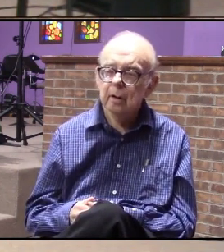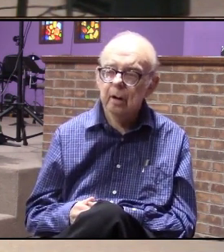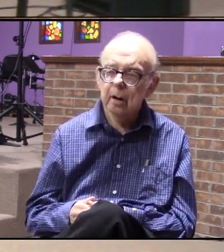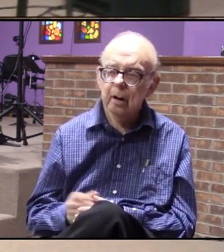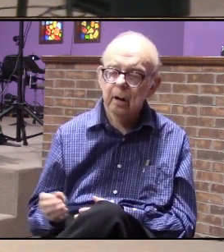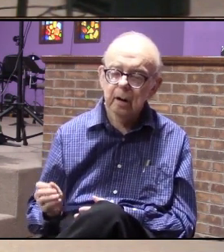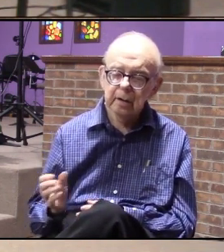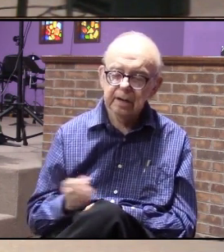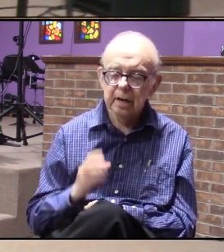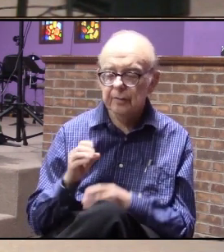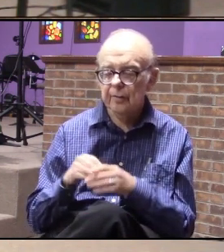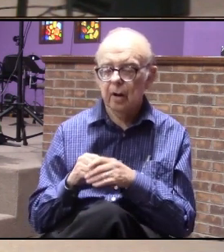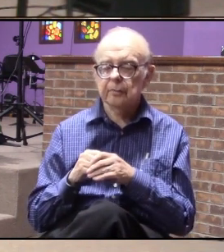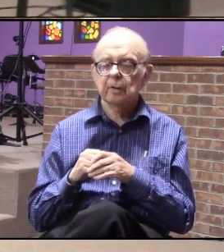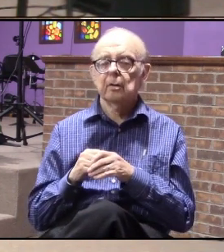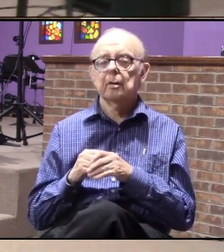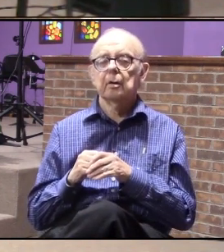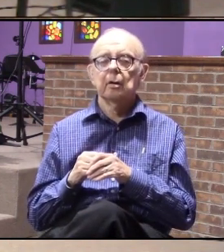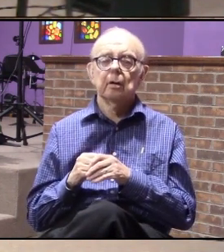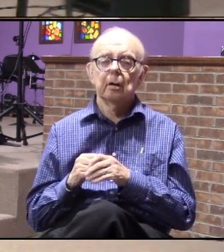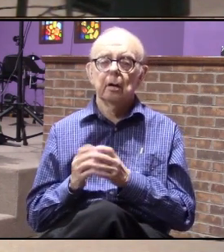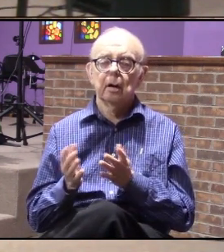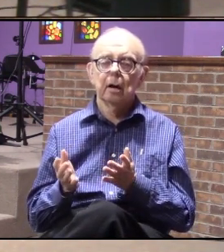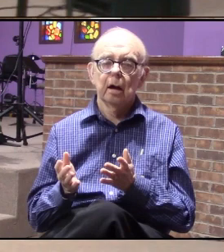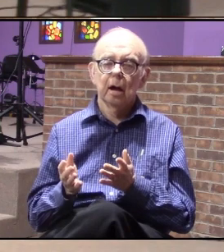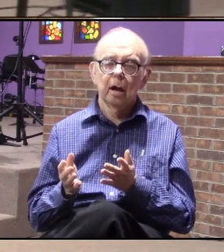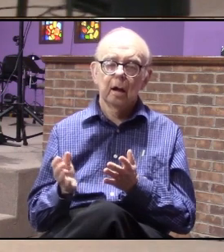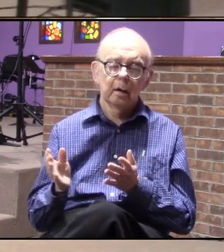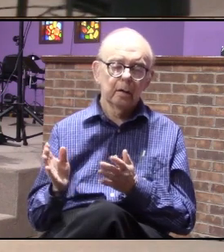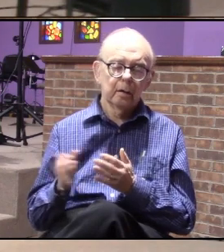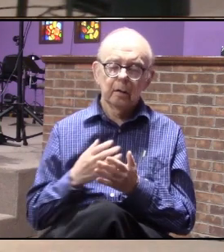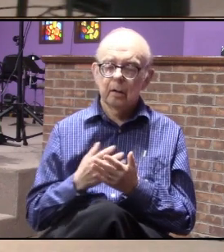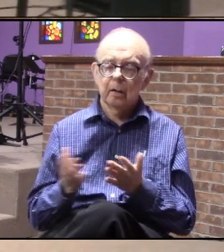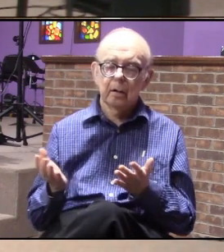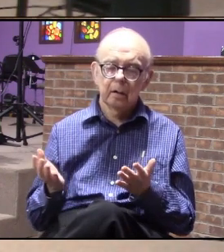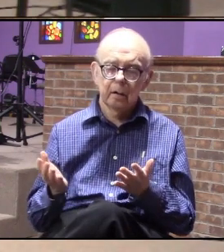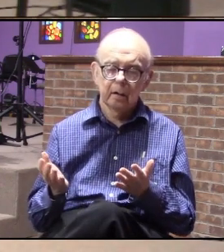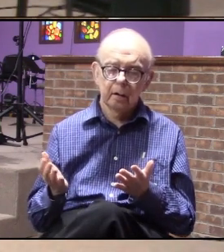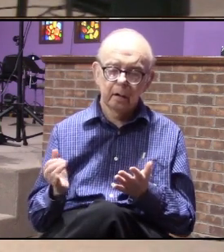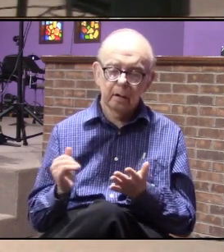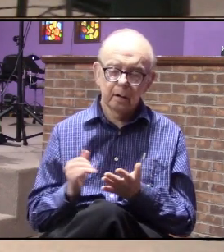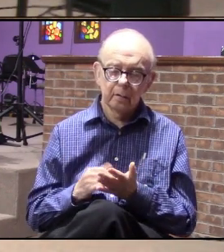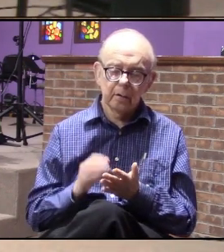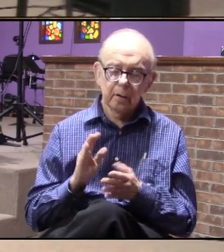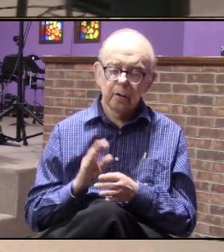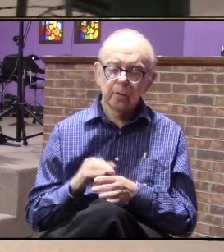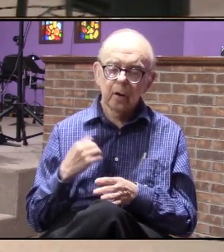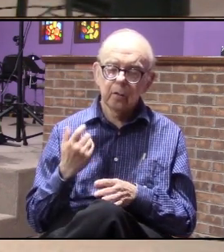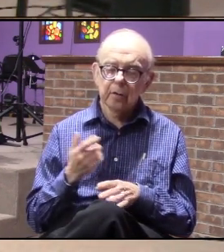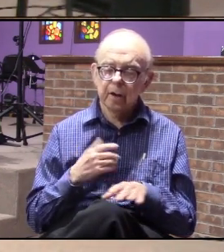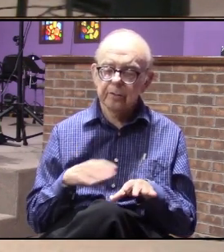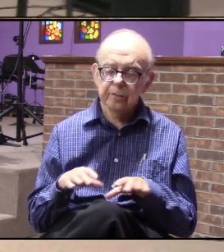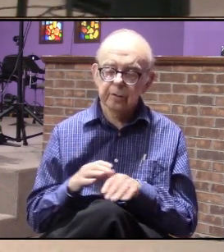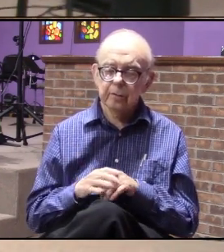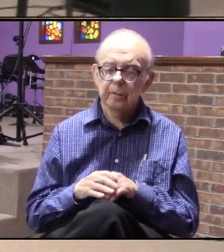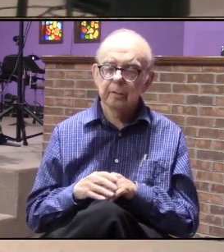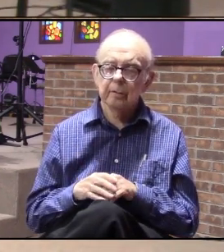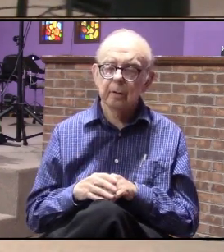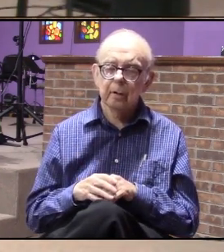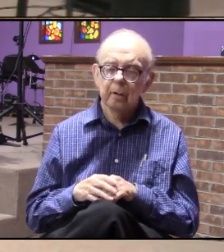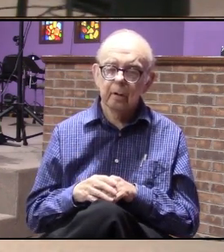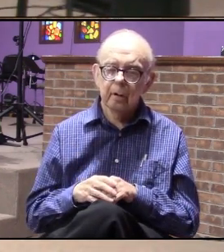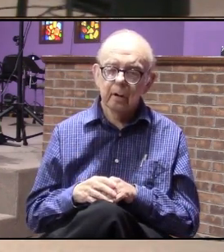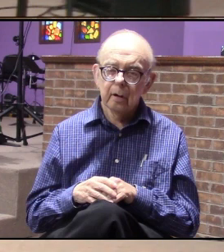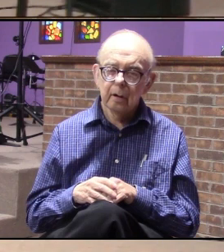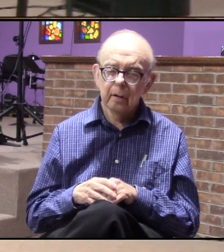and to get involved with whatever it is that he's called us to do.